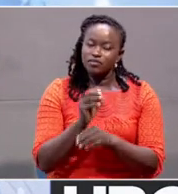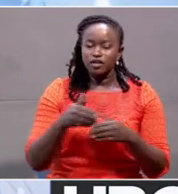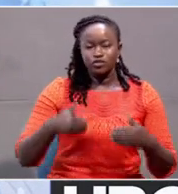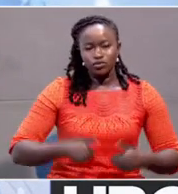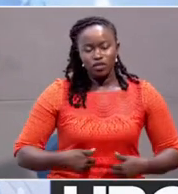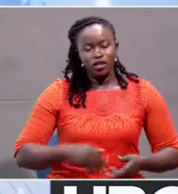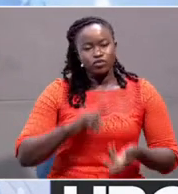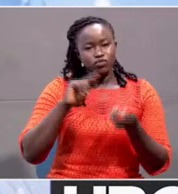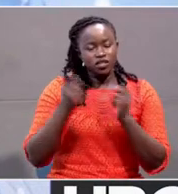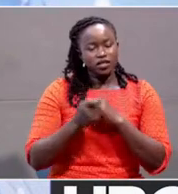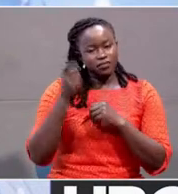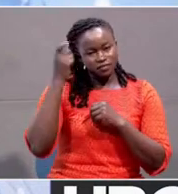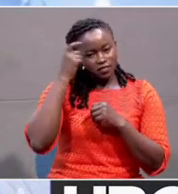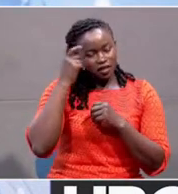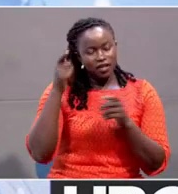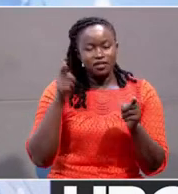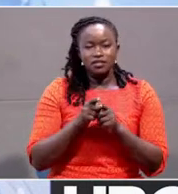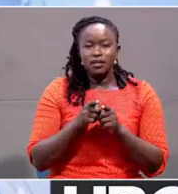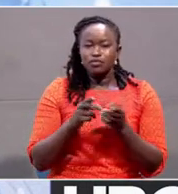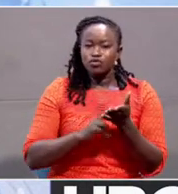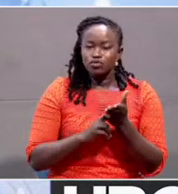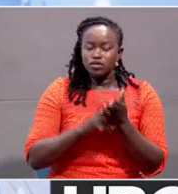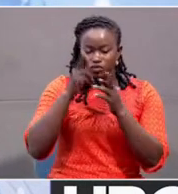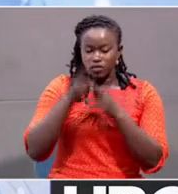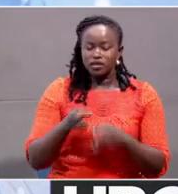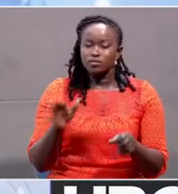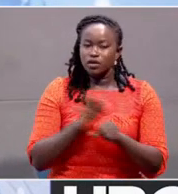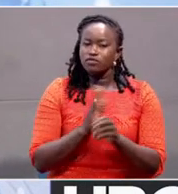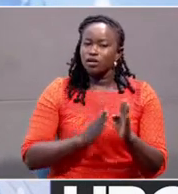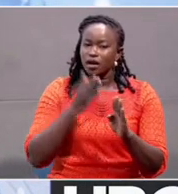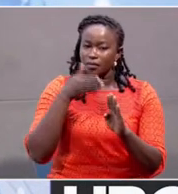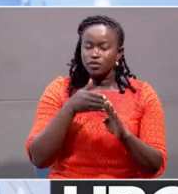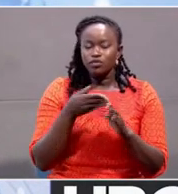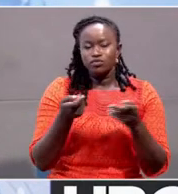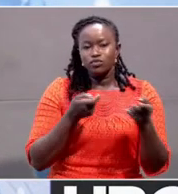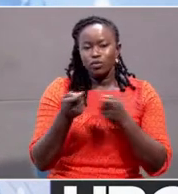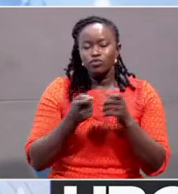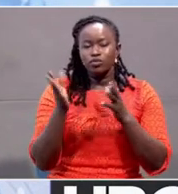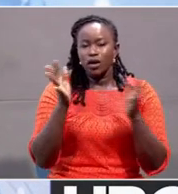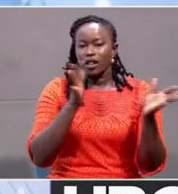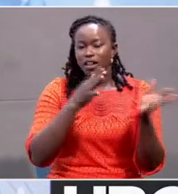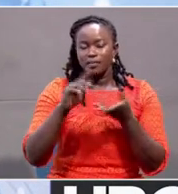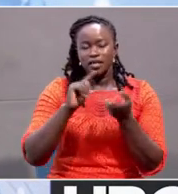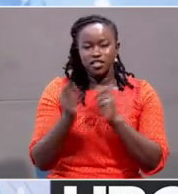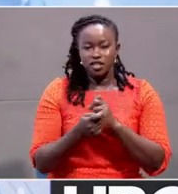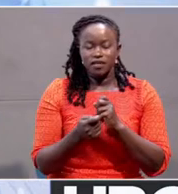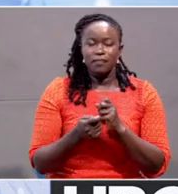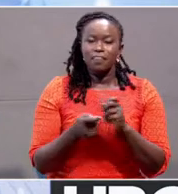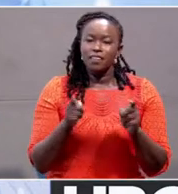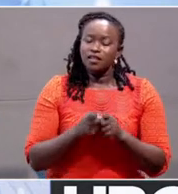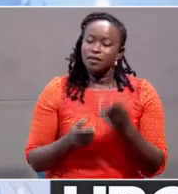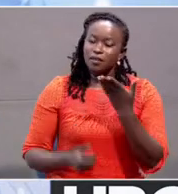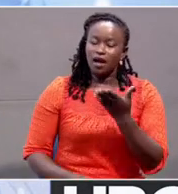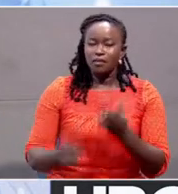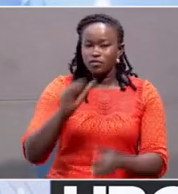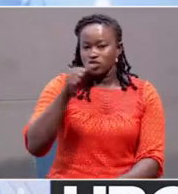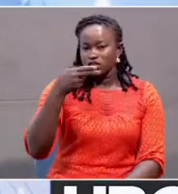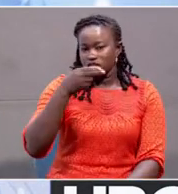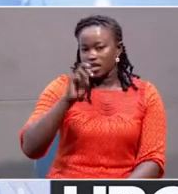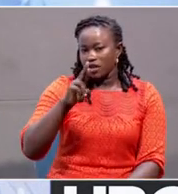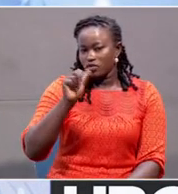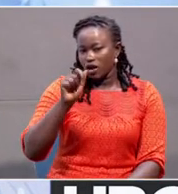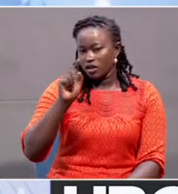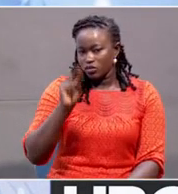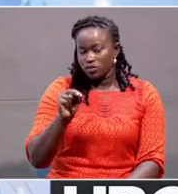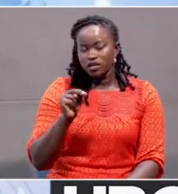and redirection with respectful approach in the fight to mitigate climate change. Enyuar was at Sheraton Hotel, where Youth